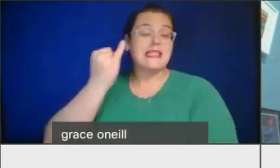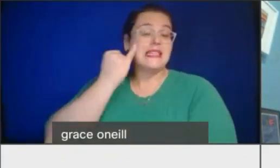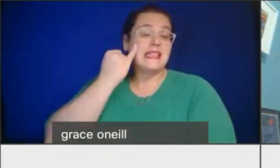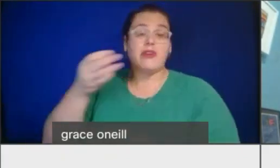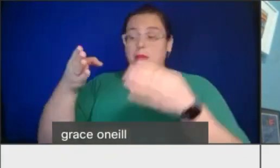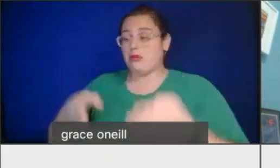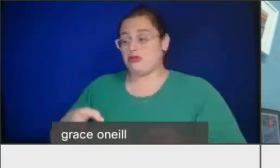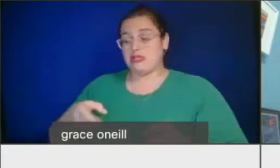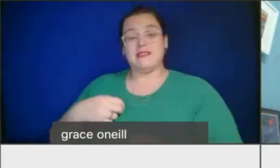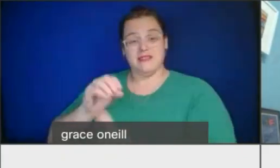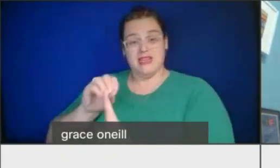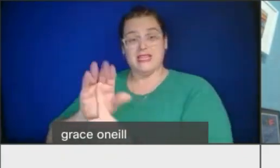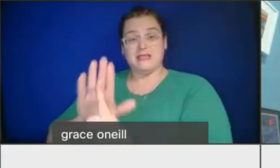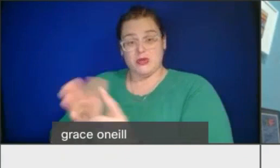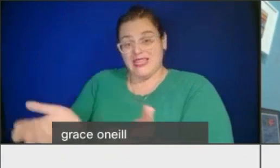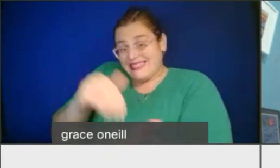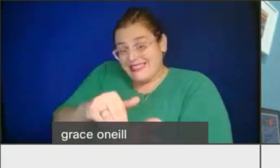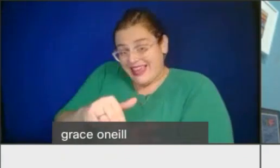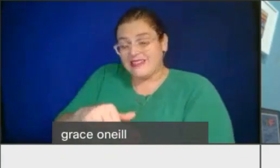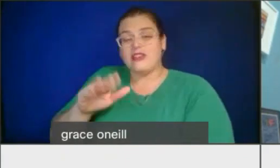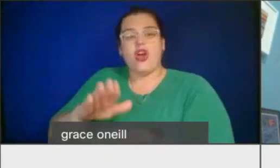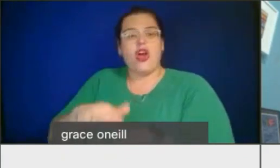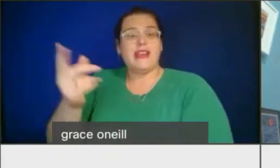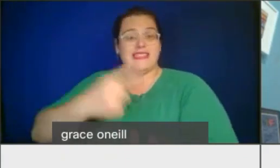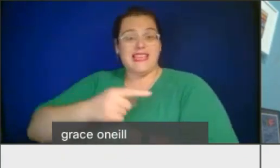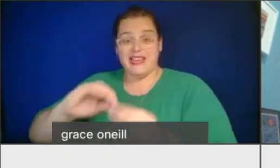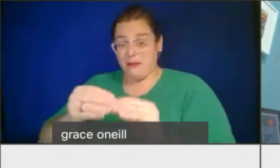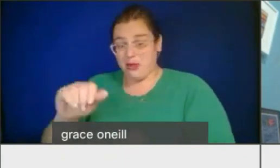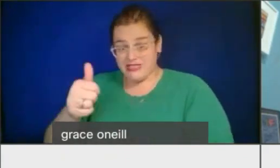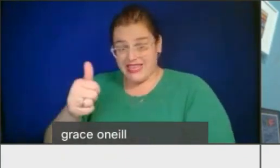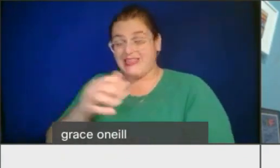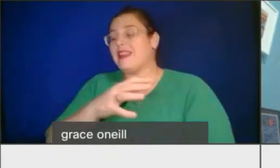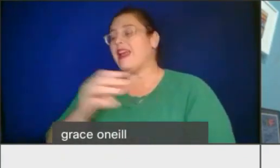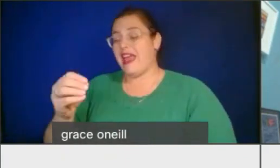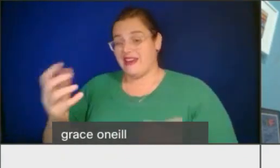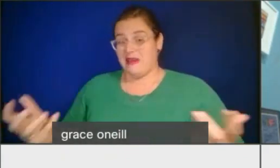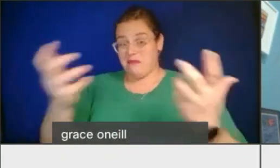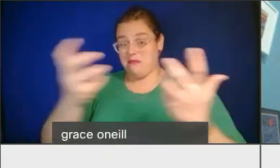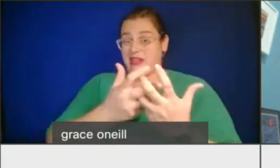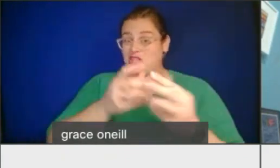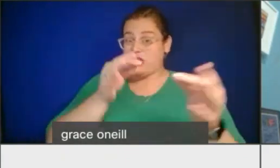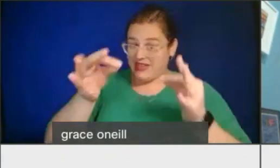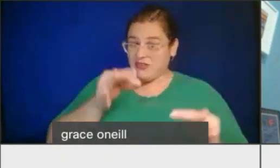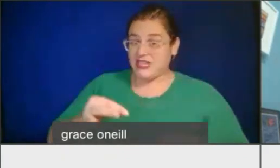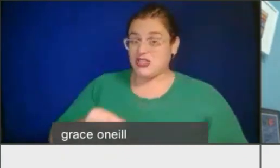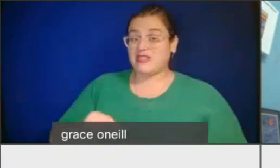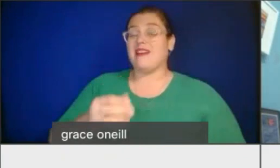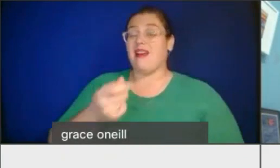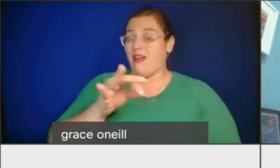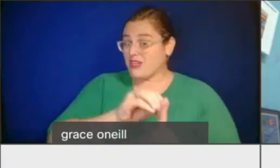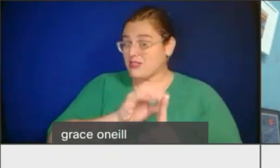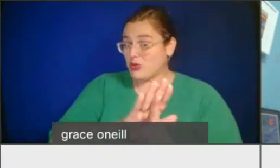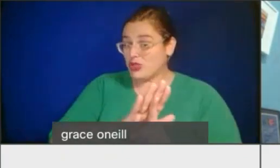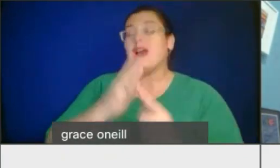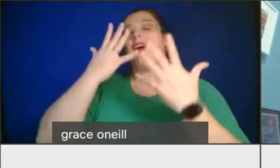again, exposed on day 10 and it was a true exposure that met definition of exposure, then yes, that quarantine clock unfortunately will